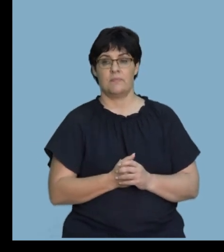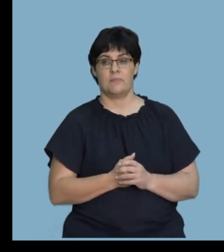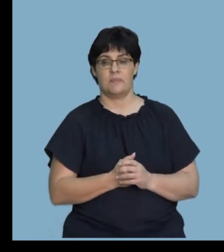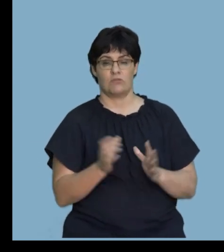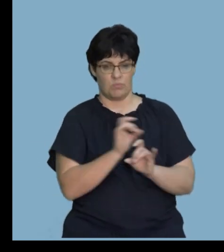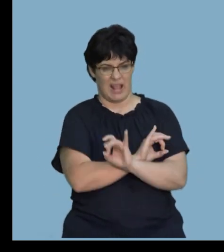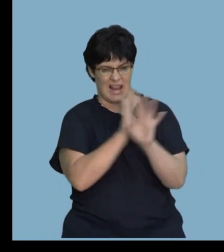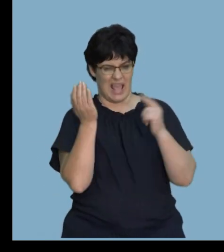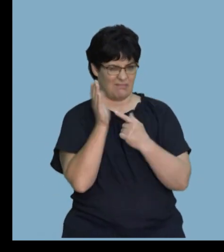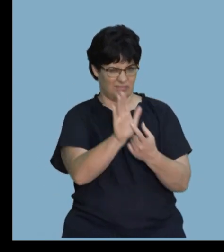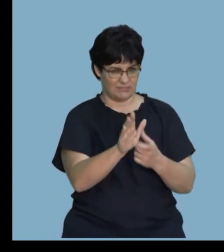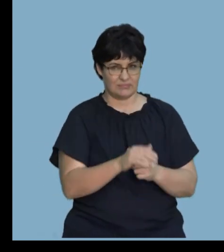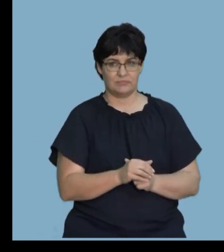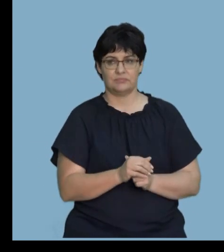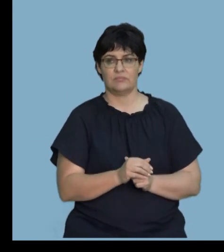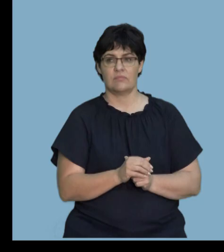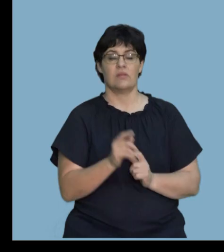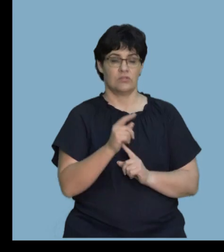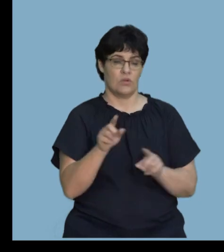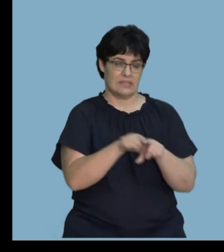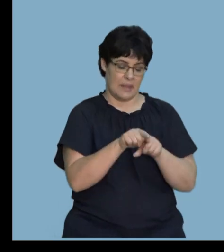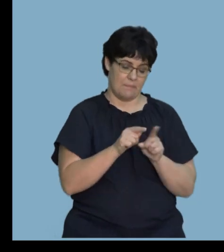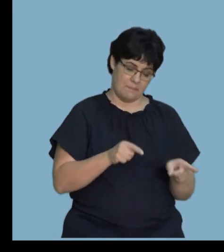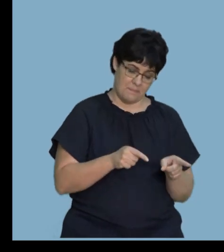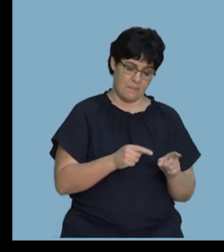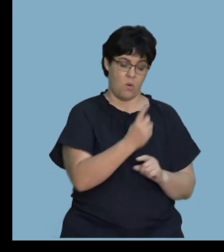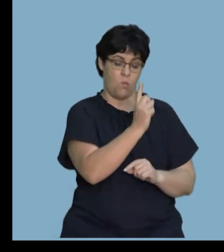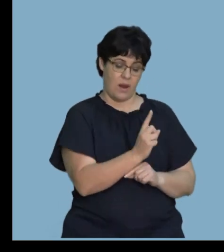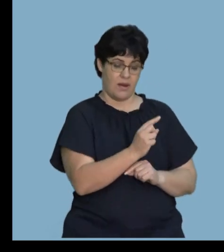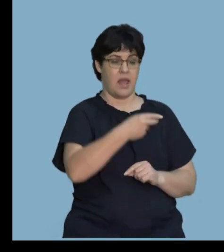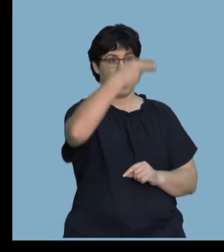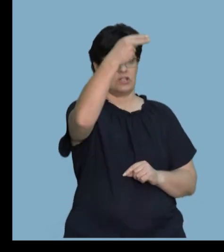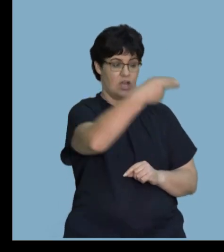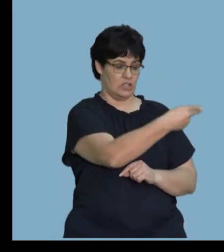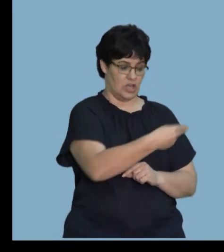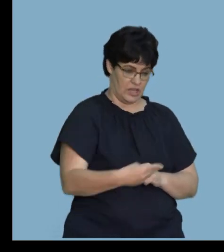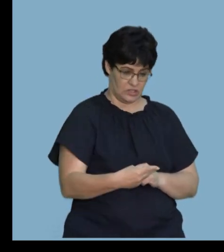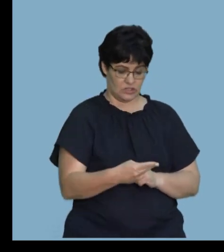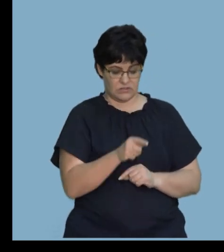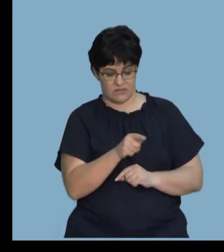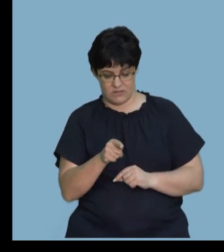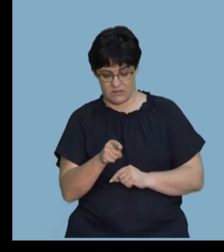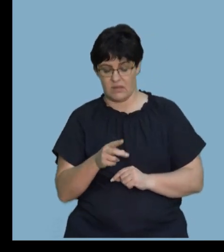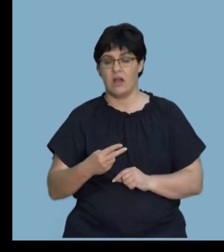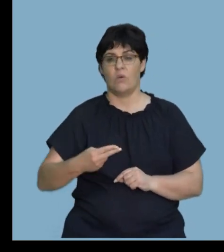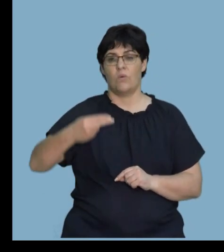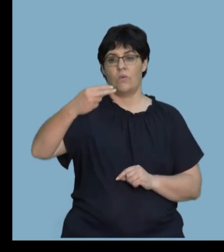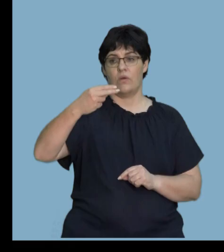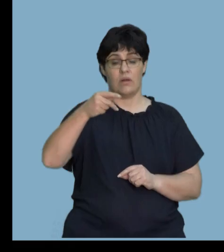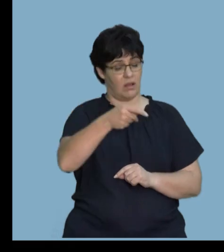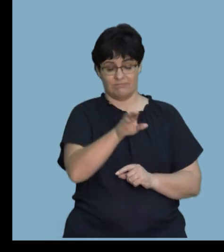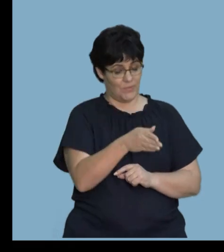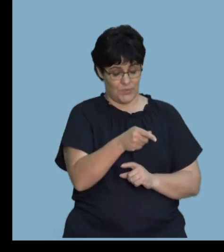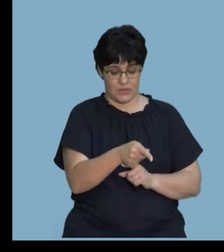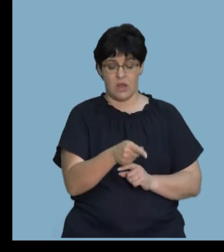clearly out there, right? So this is our structural formula of our compound. Okay, make sure that